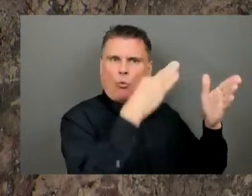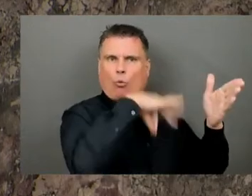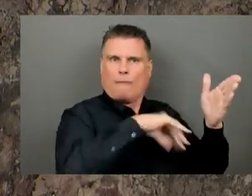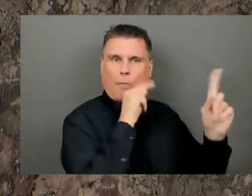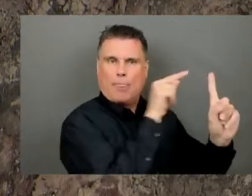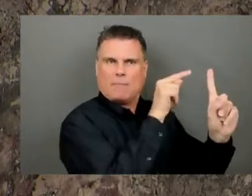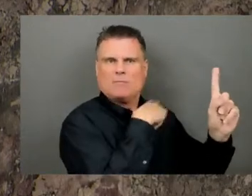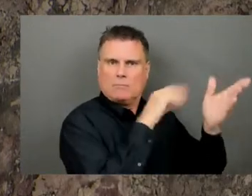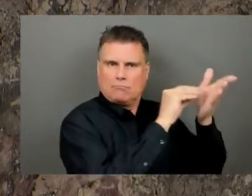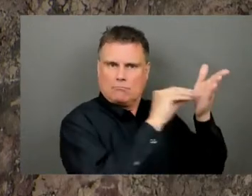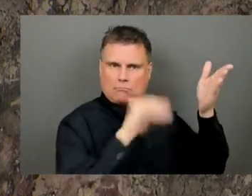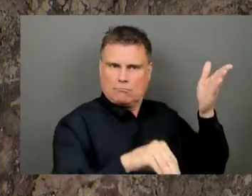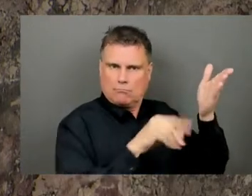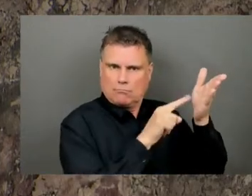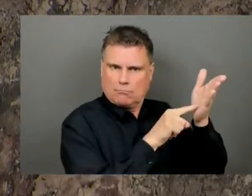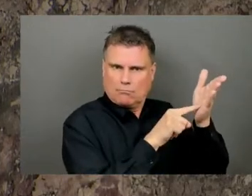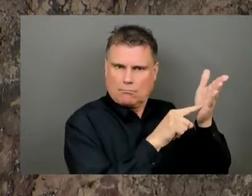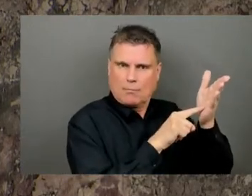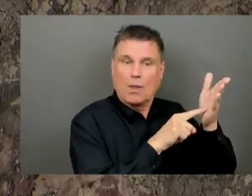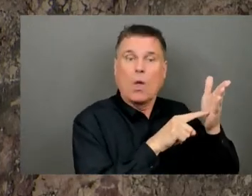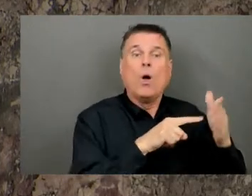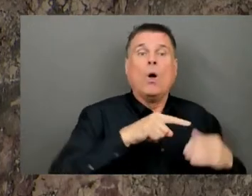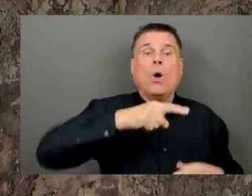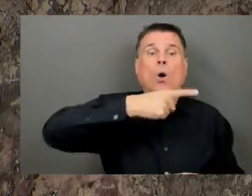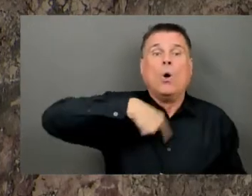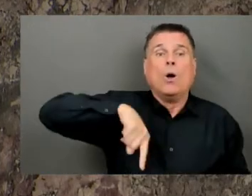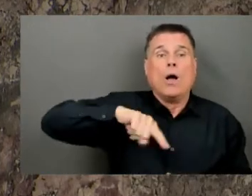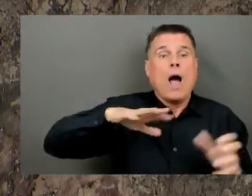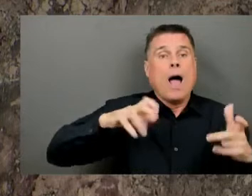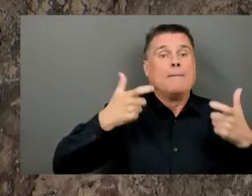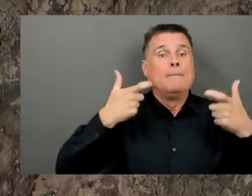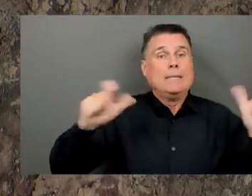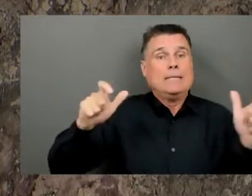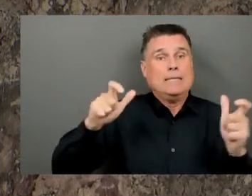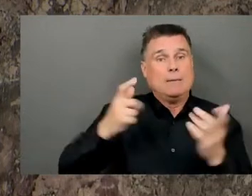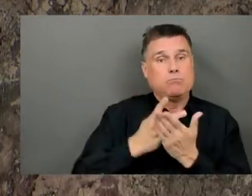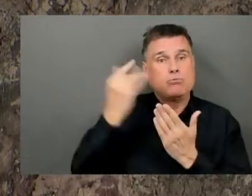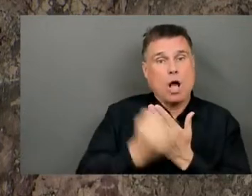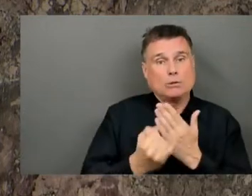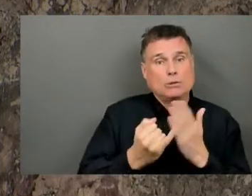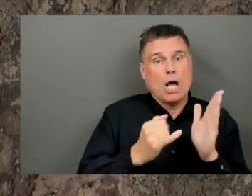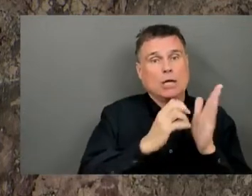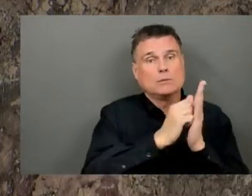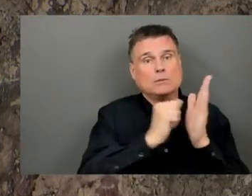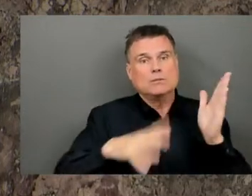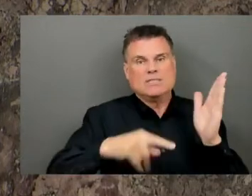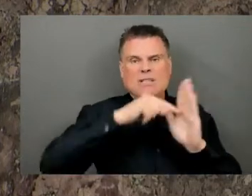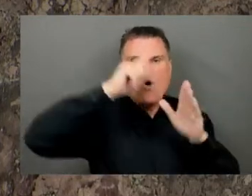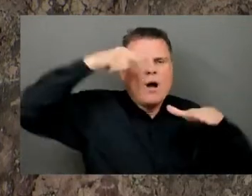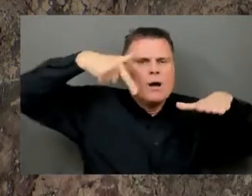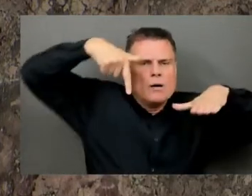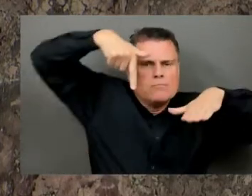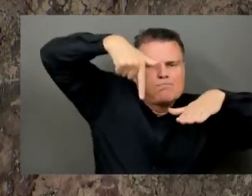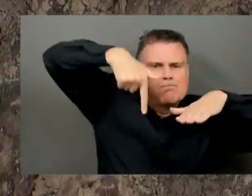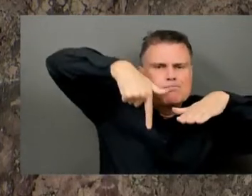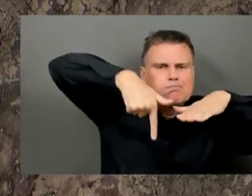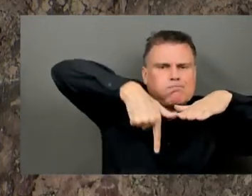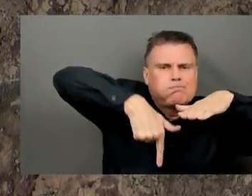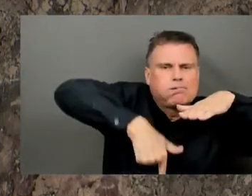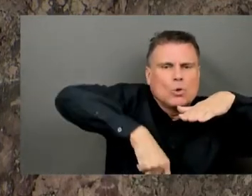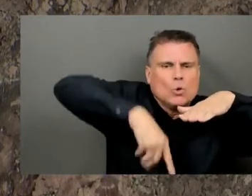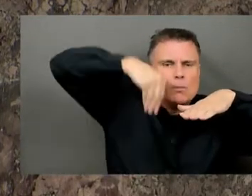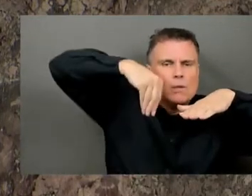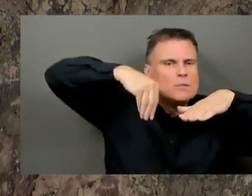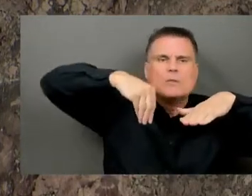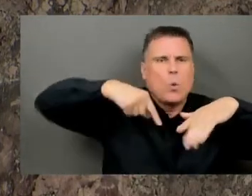we've taken strong action on industry like the LNG industry through our new energy action framework, putting an oil and gas emissions